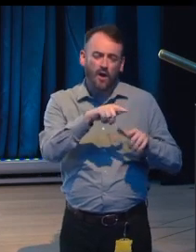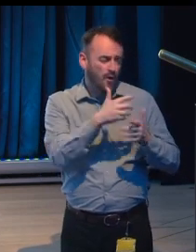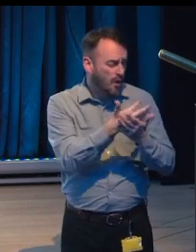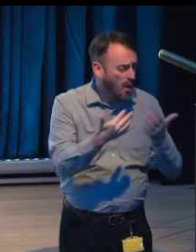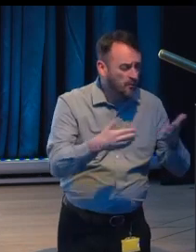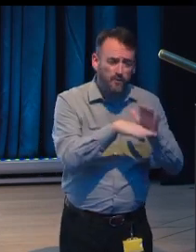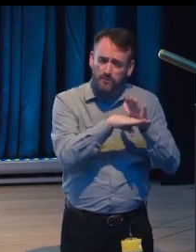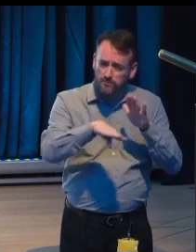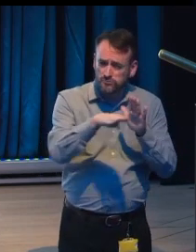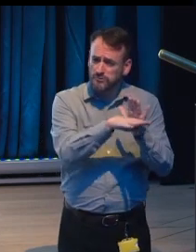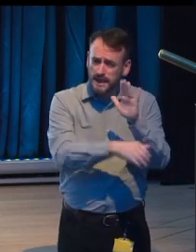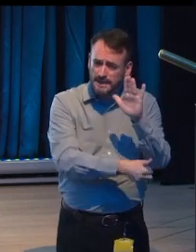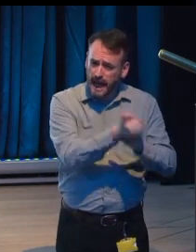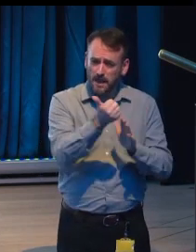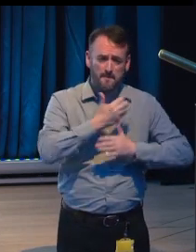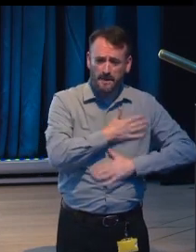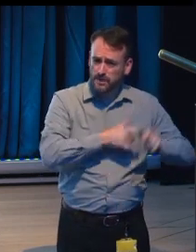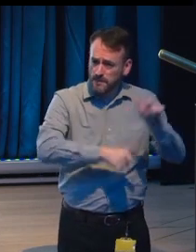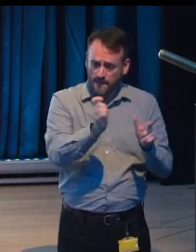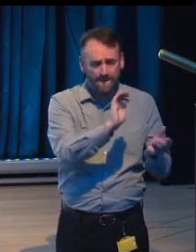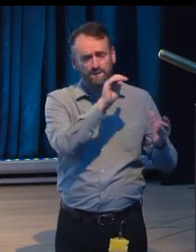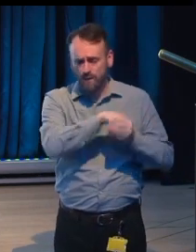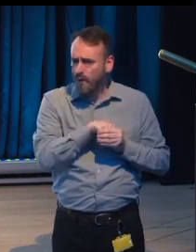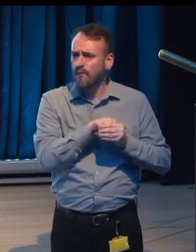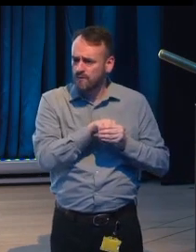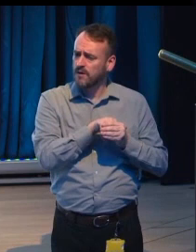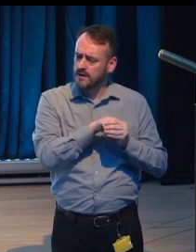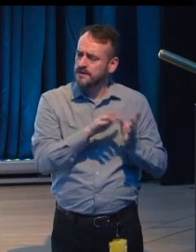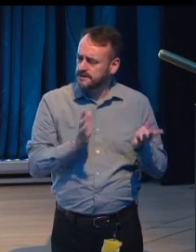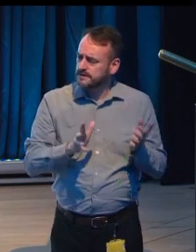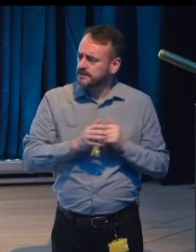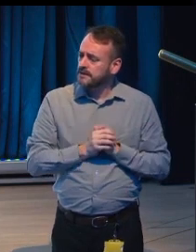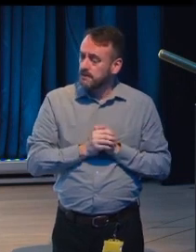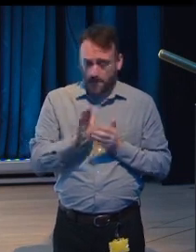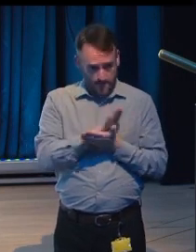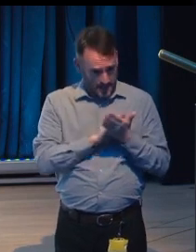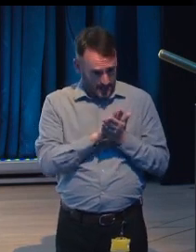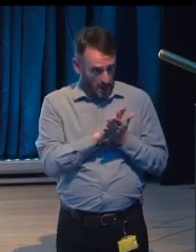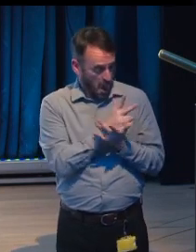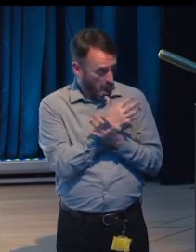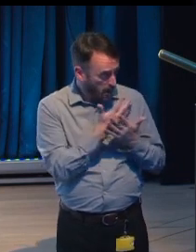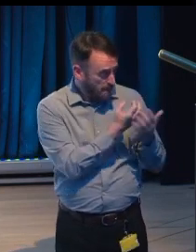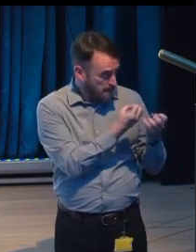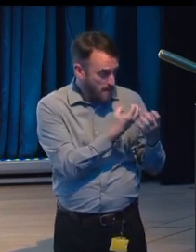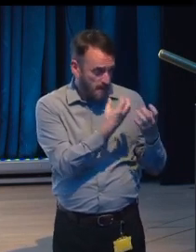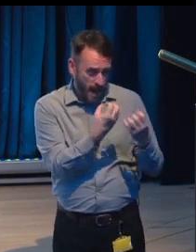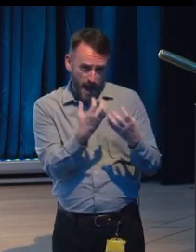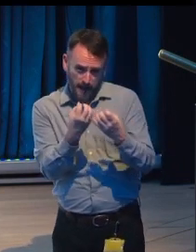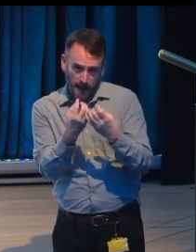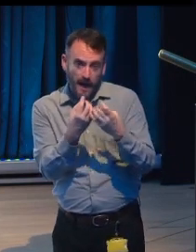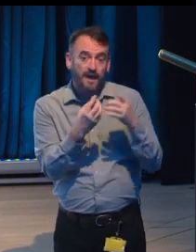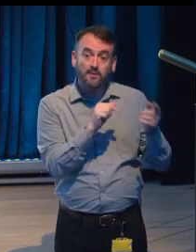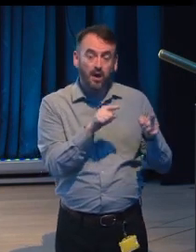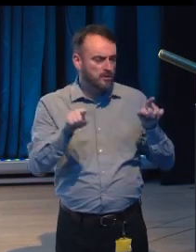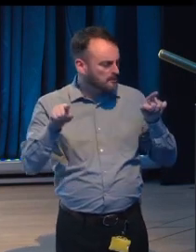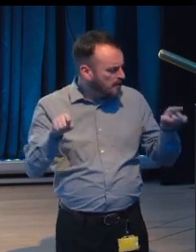in building a collaborative product. So this does also mean that you'll be receiving lots of feedback, sometimes even contradictory feedback,